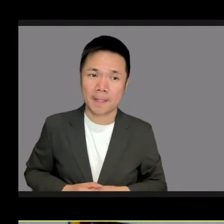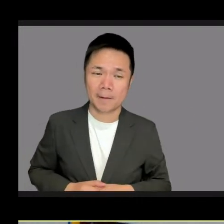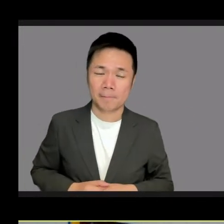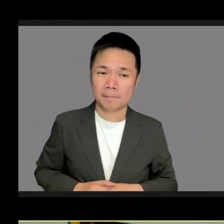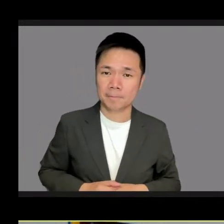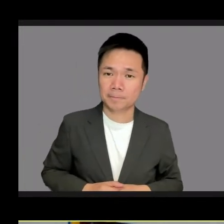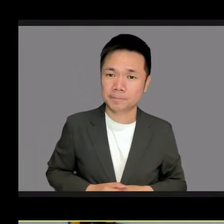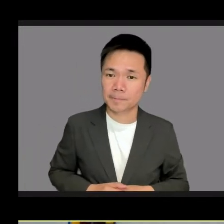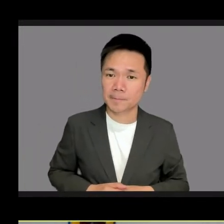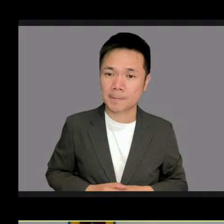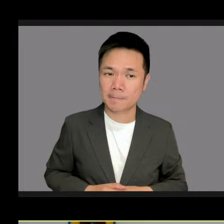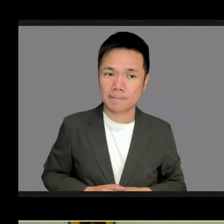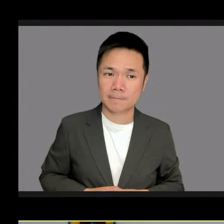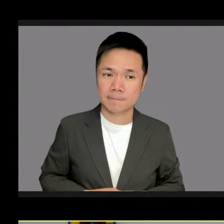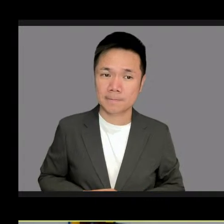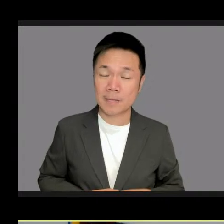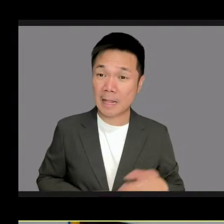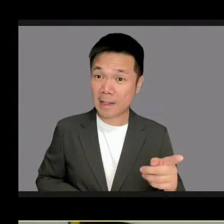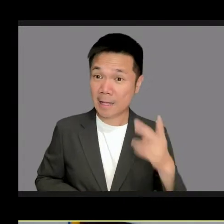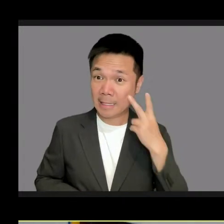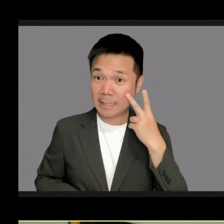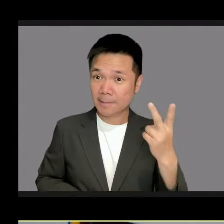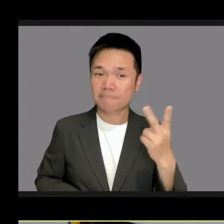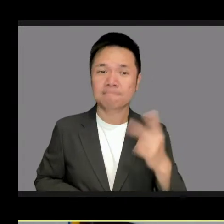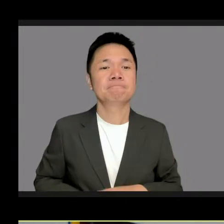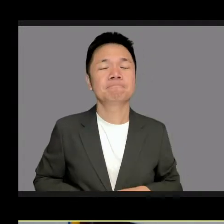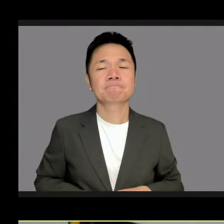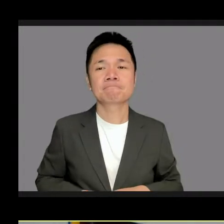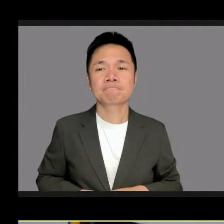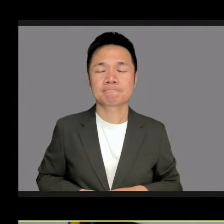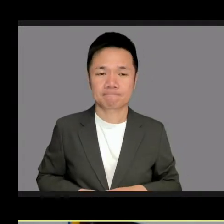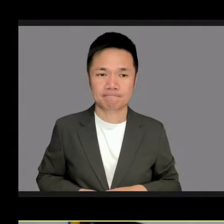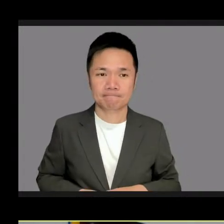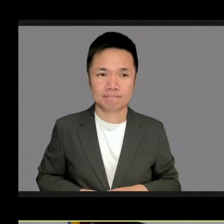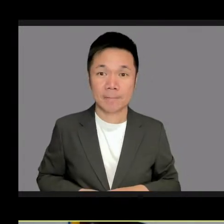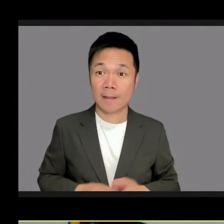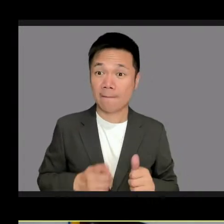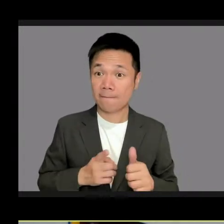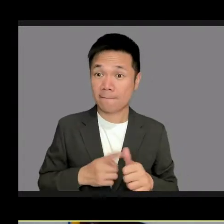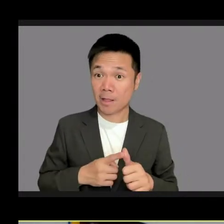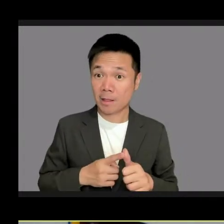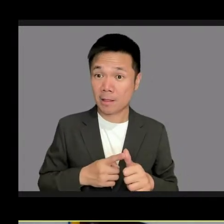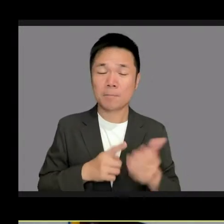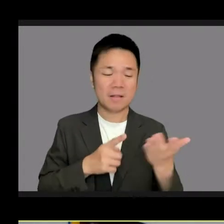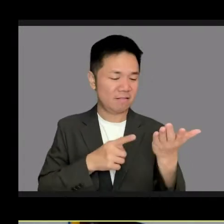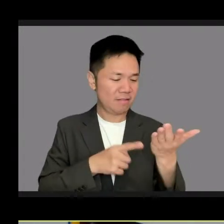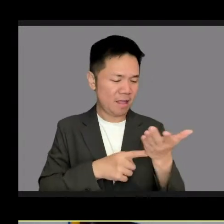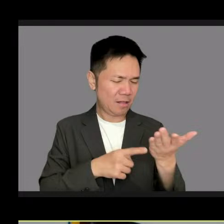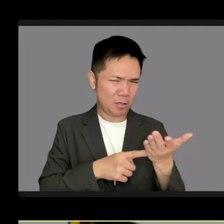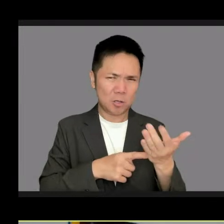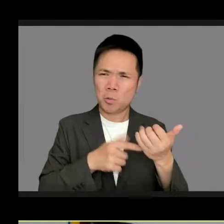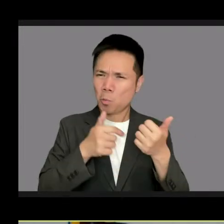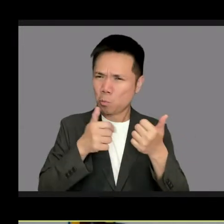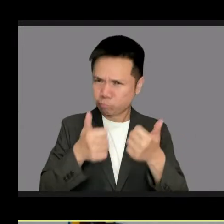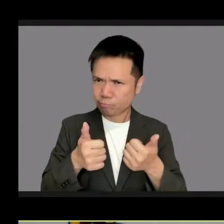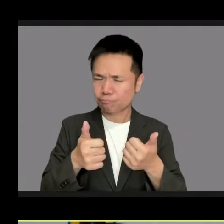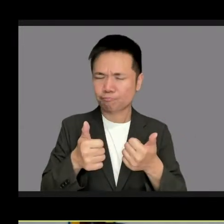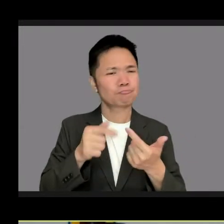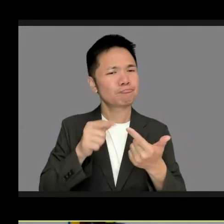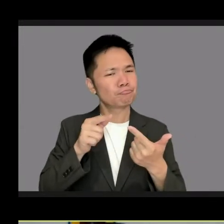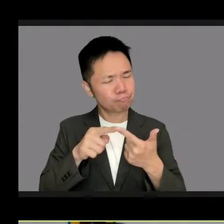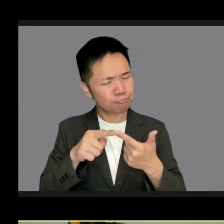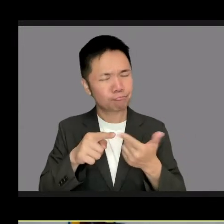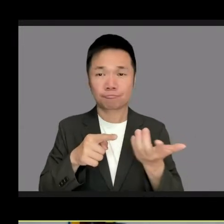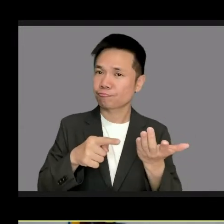it is made in such a way that probably it should be technically feasible and viable. Viable in the sense is